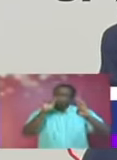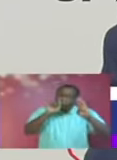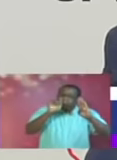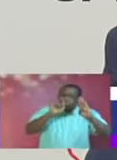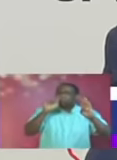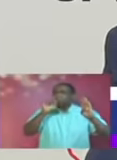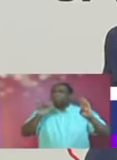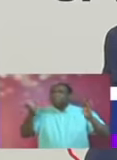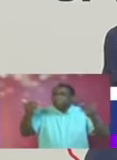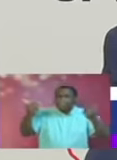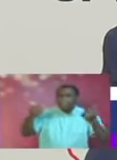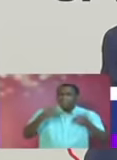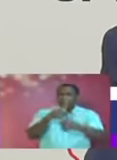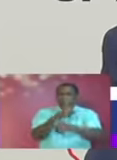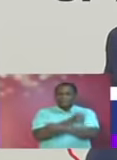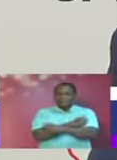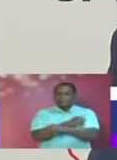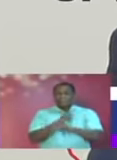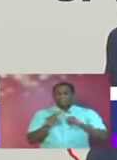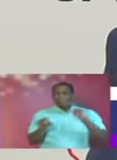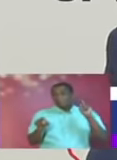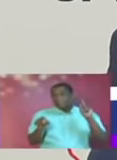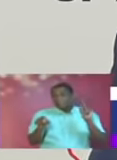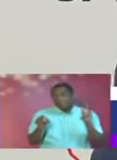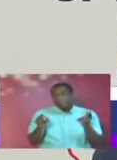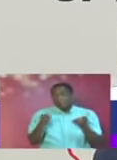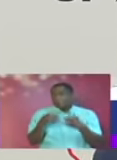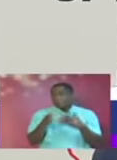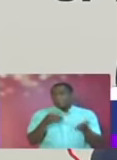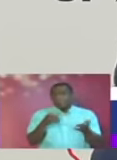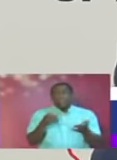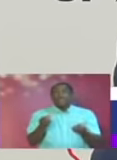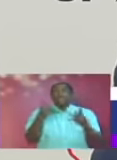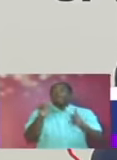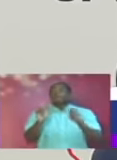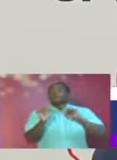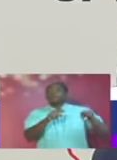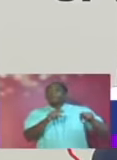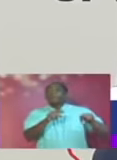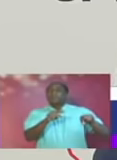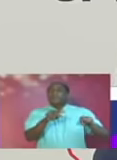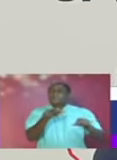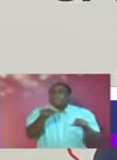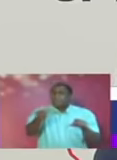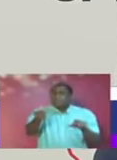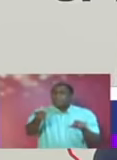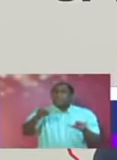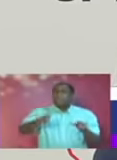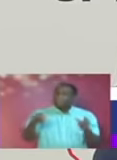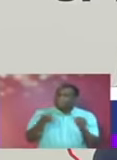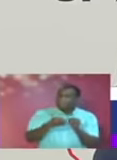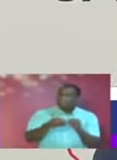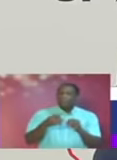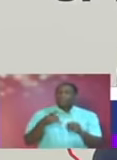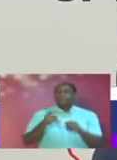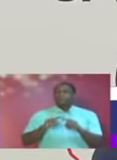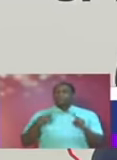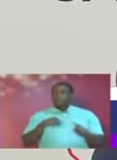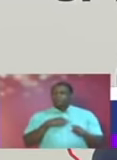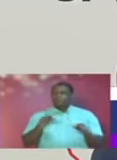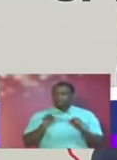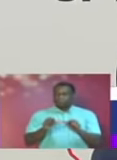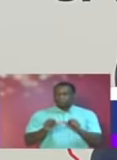low, as opposed to a mass vac site or a drive-through. But we continue. Every one person that we vaccinate